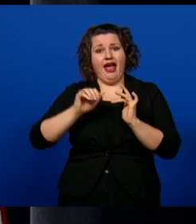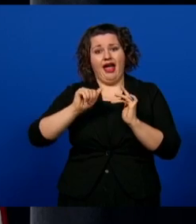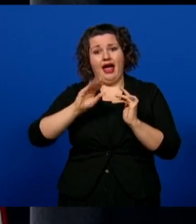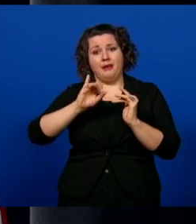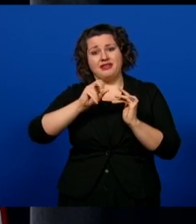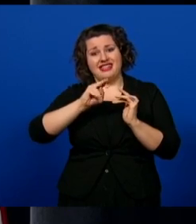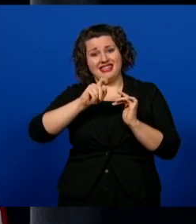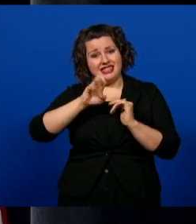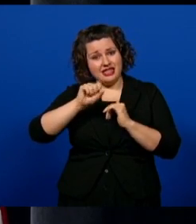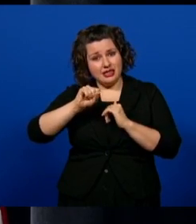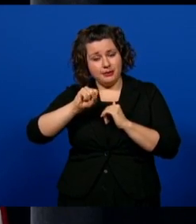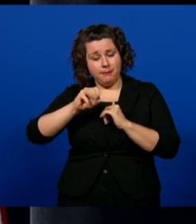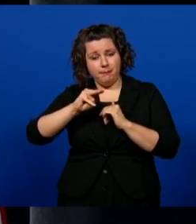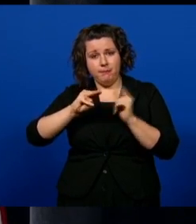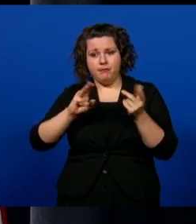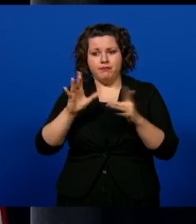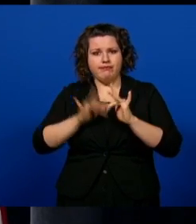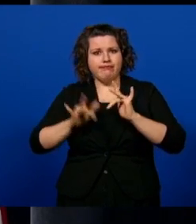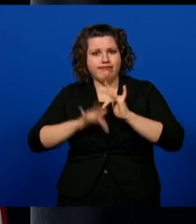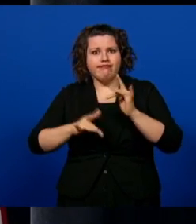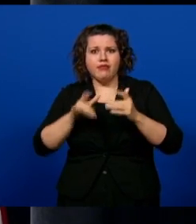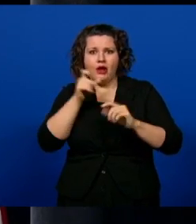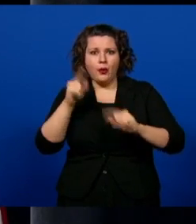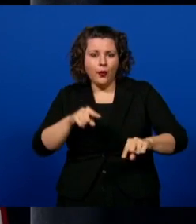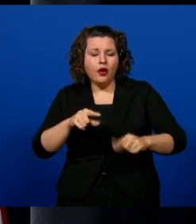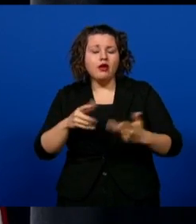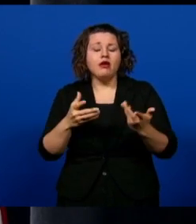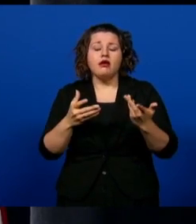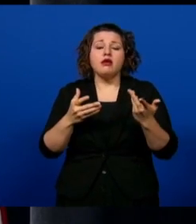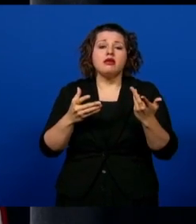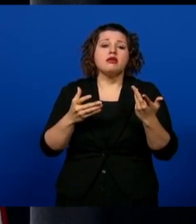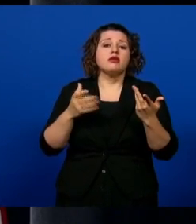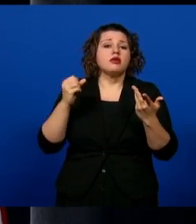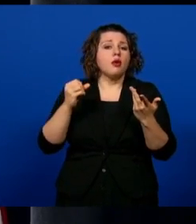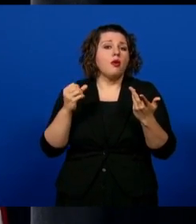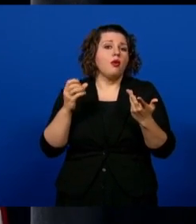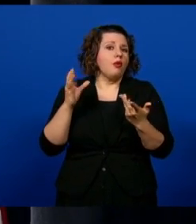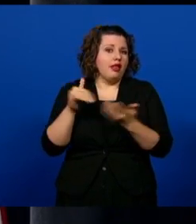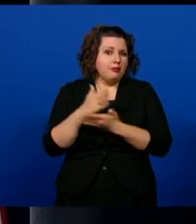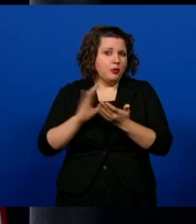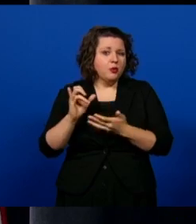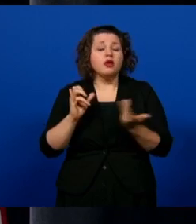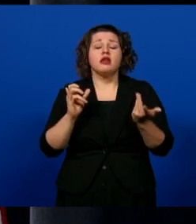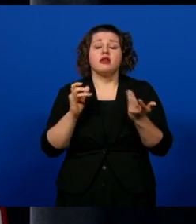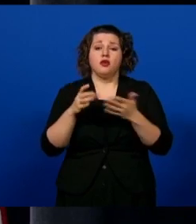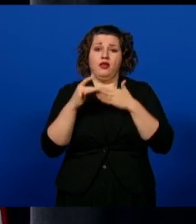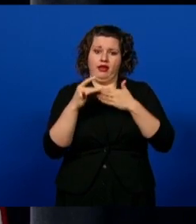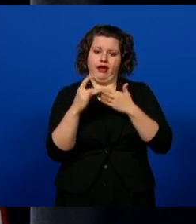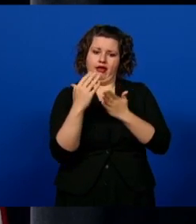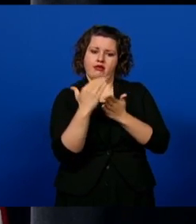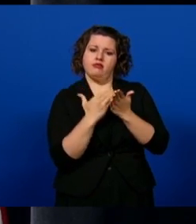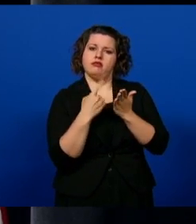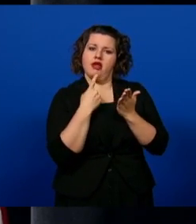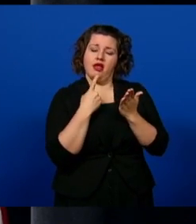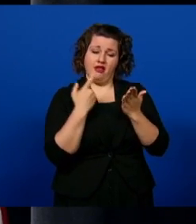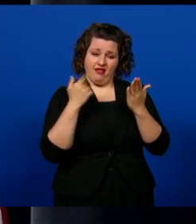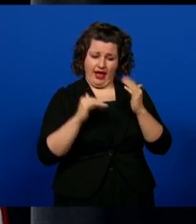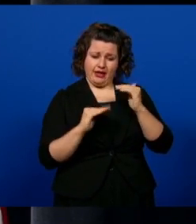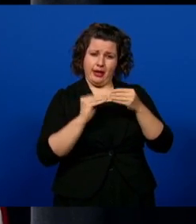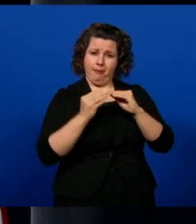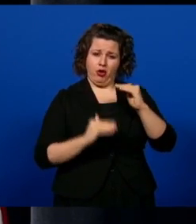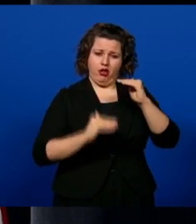that too, much like the flu season. So, when the guidelines say when they hit this metric and they have